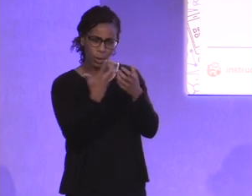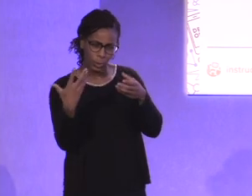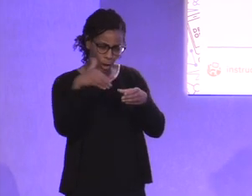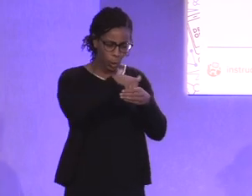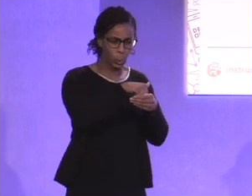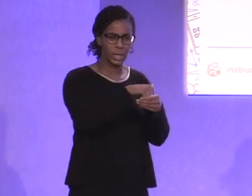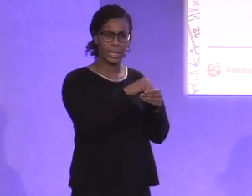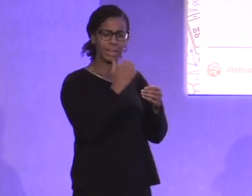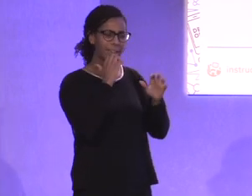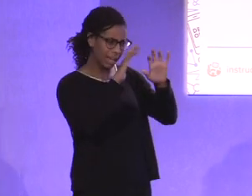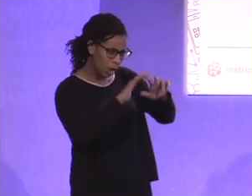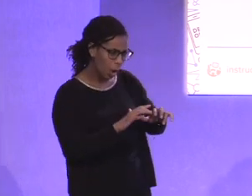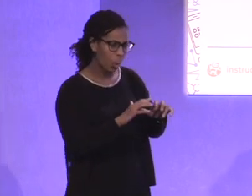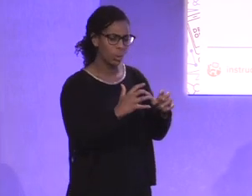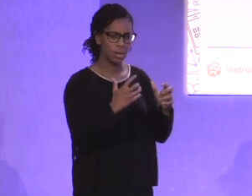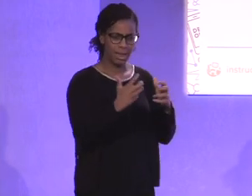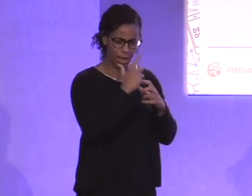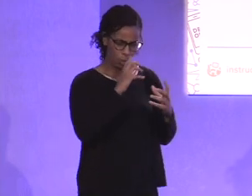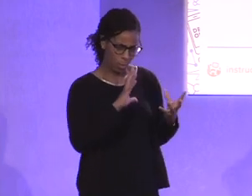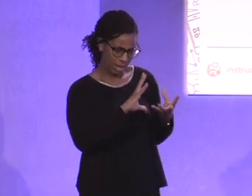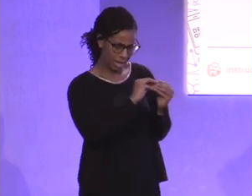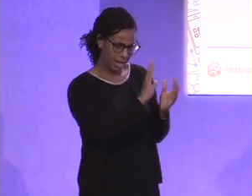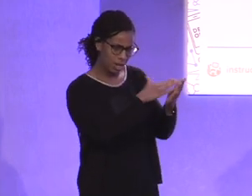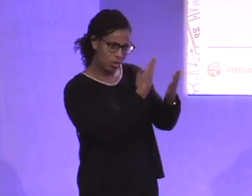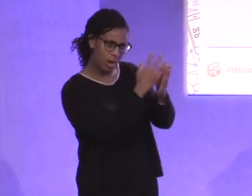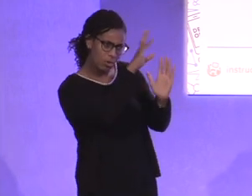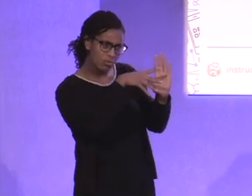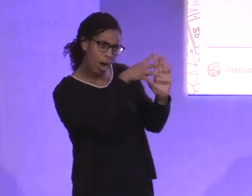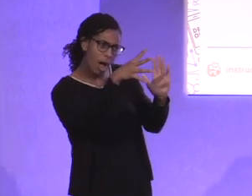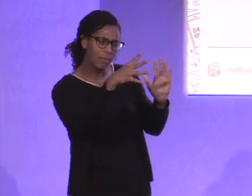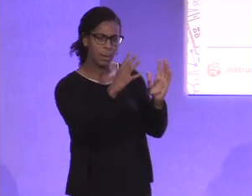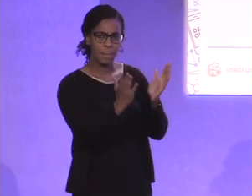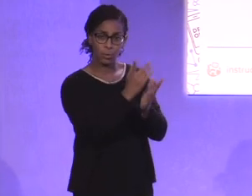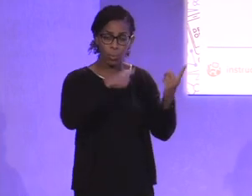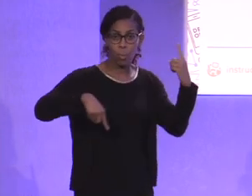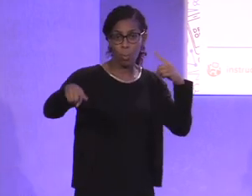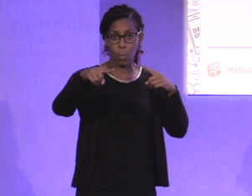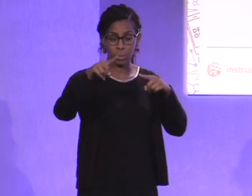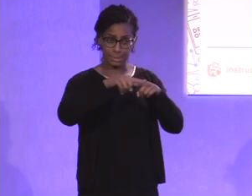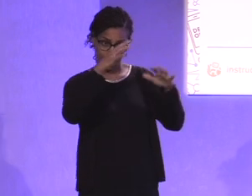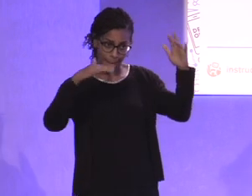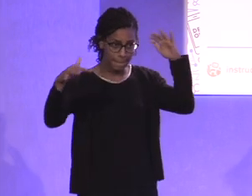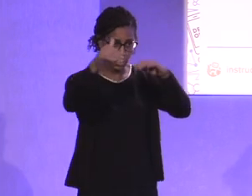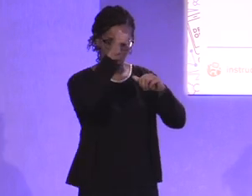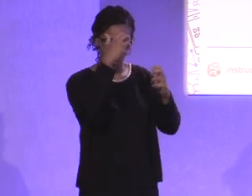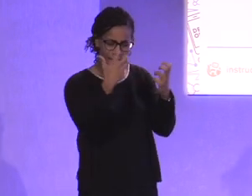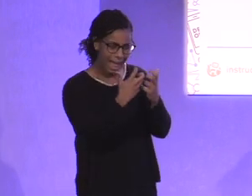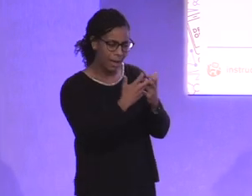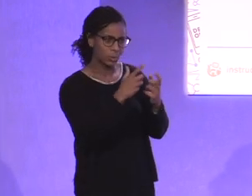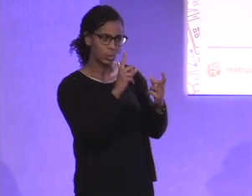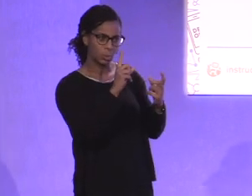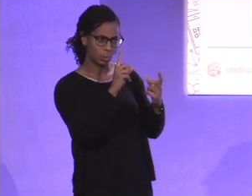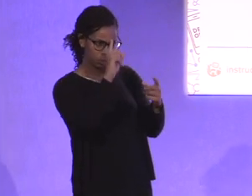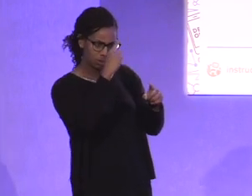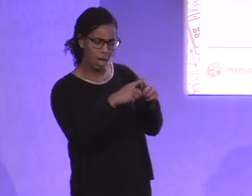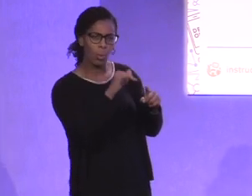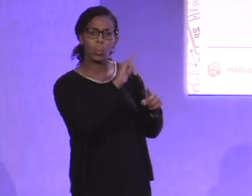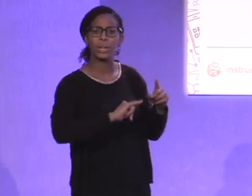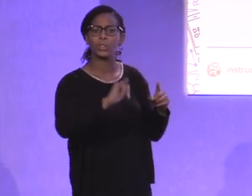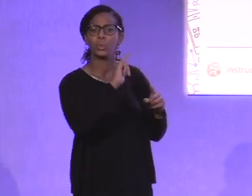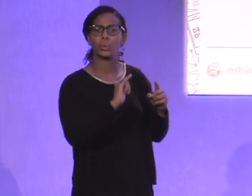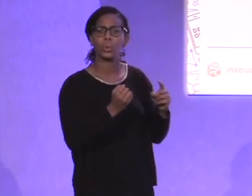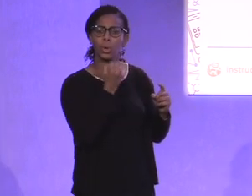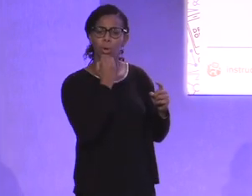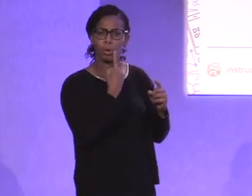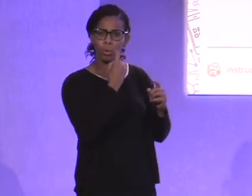pretty graph so we can all look at it and we understand what we need to be prioritizing? But then we started getting questions